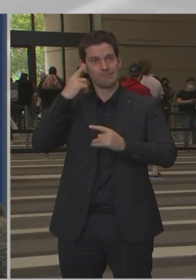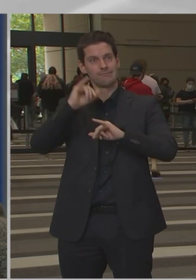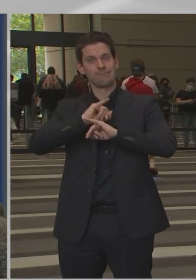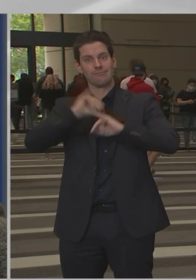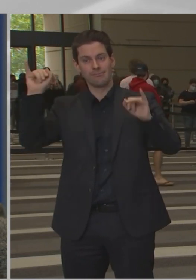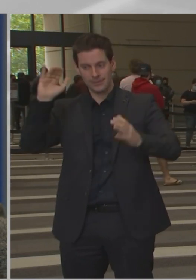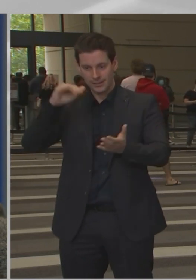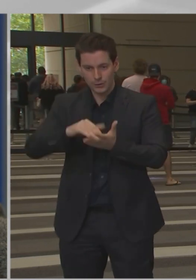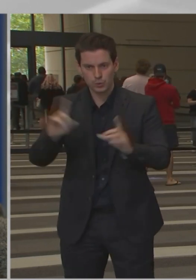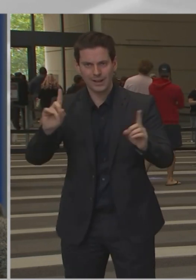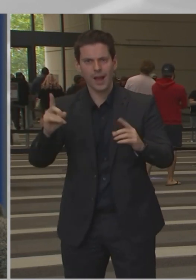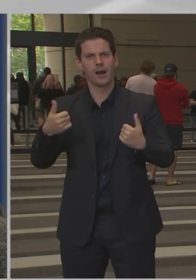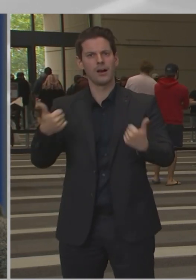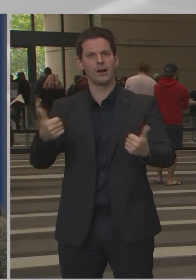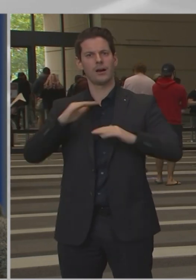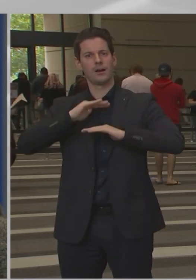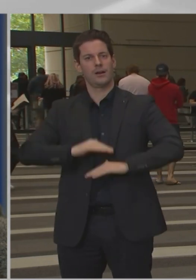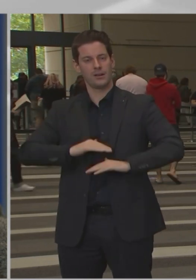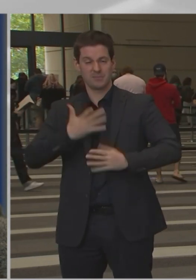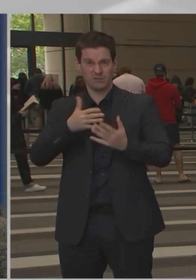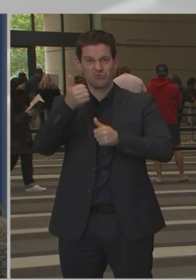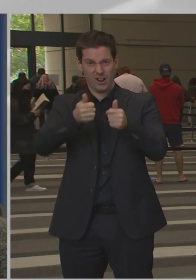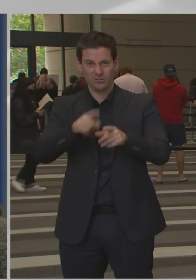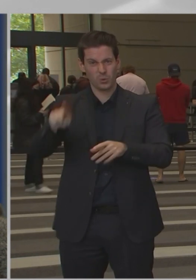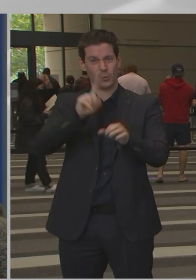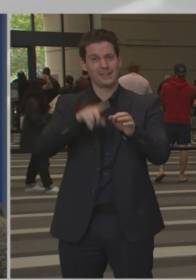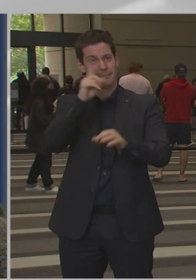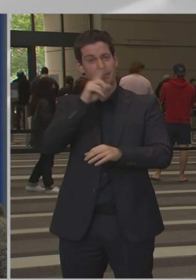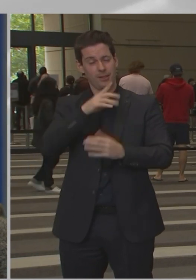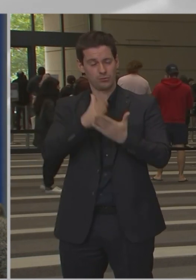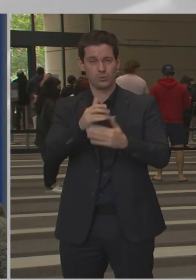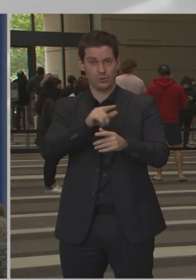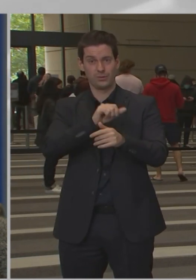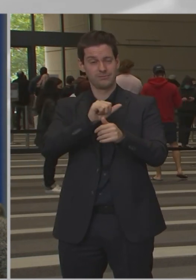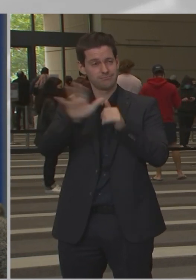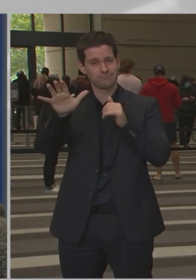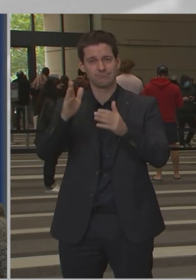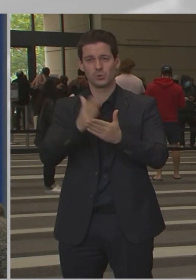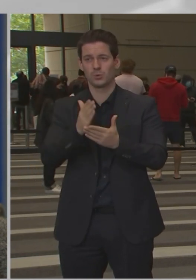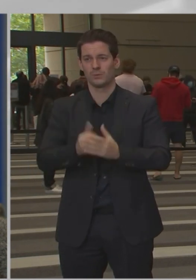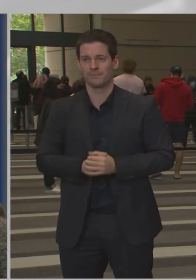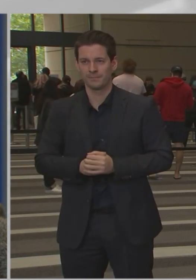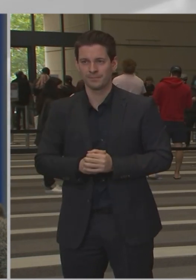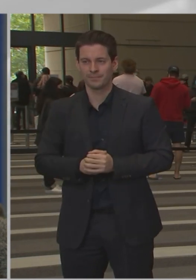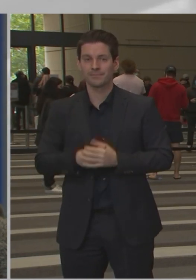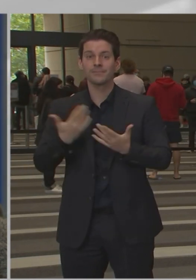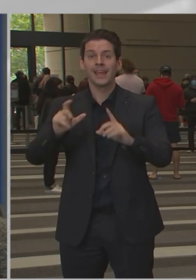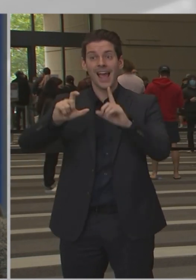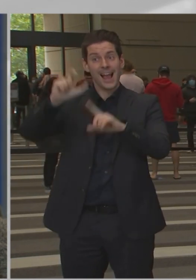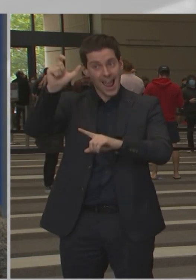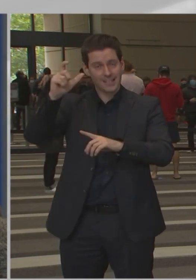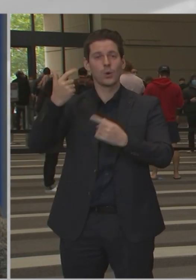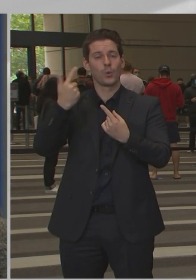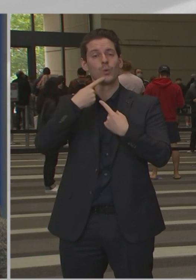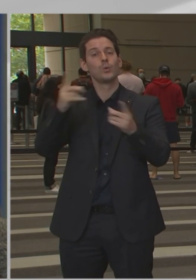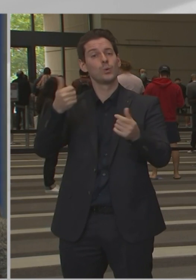got some great news for Cairns as well. So for Cairns residents, the lockdown will end